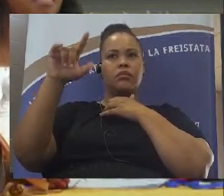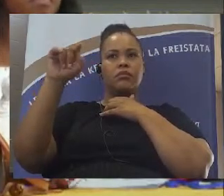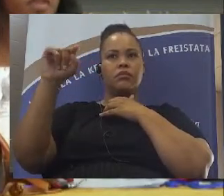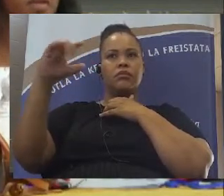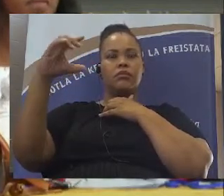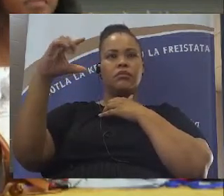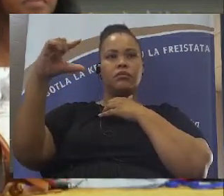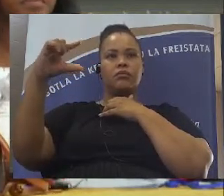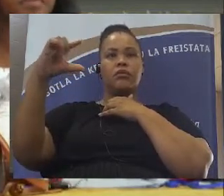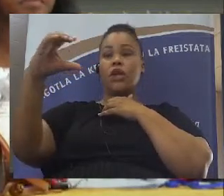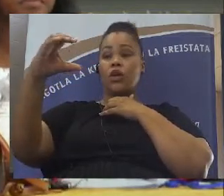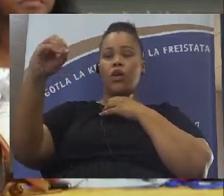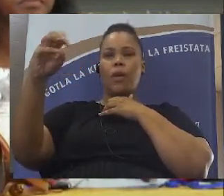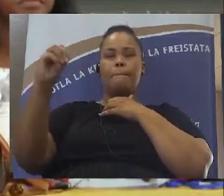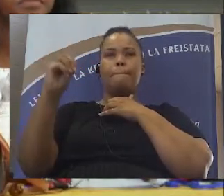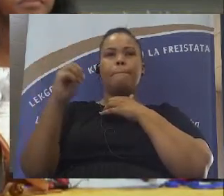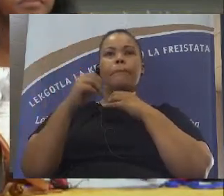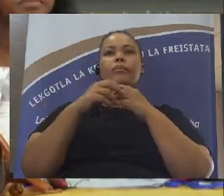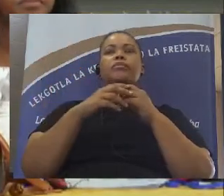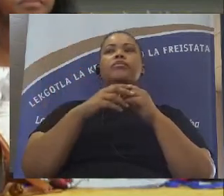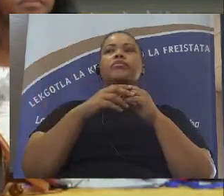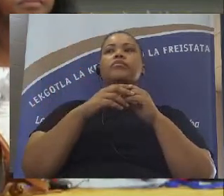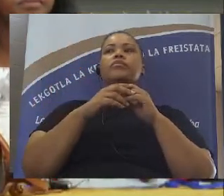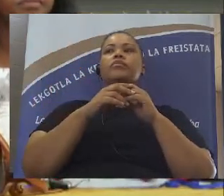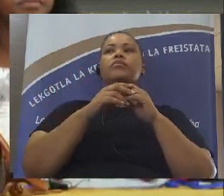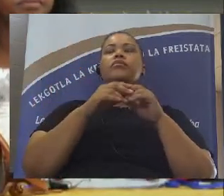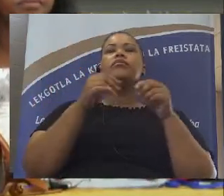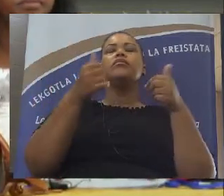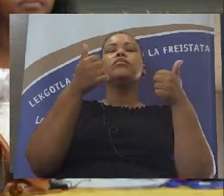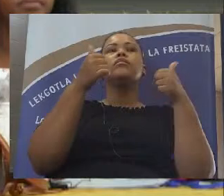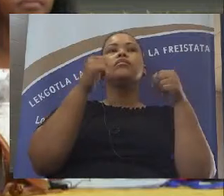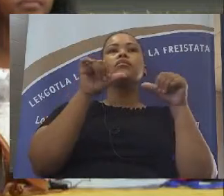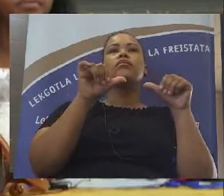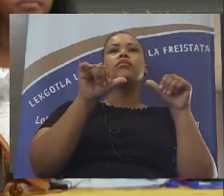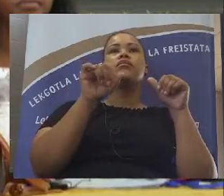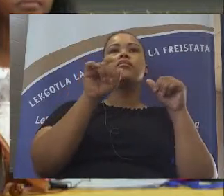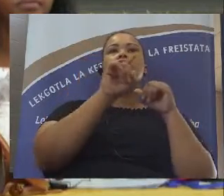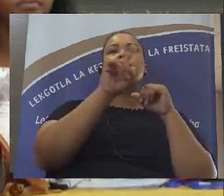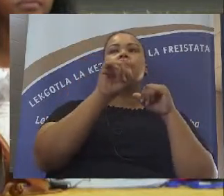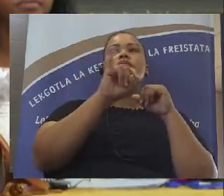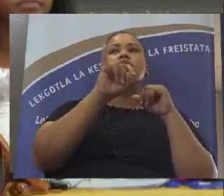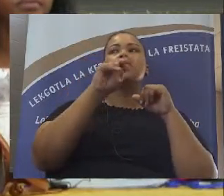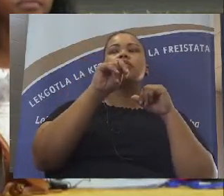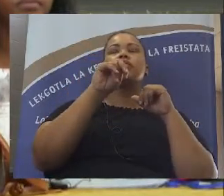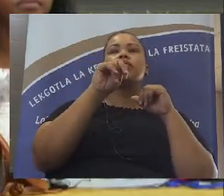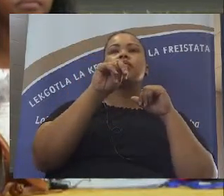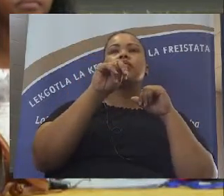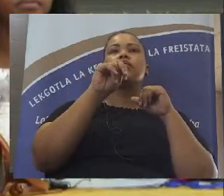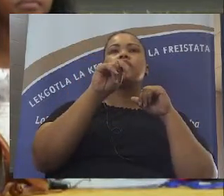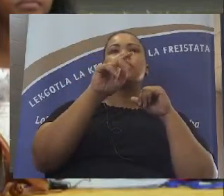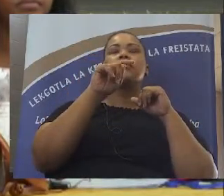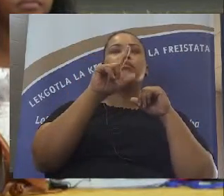NKEANE77@gmail.com. Then email address ya bobedi ke ene reng